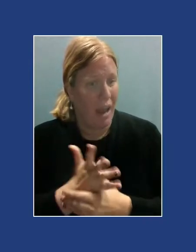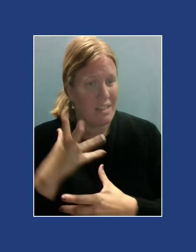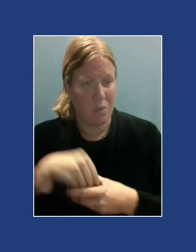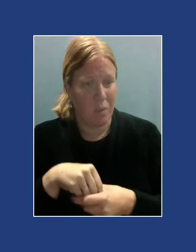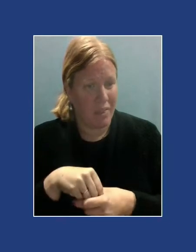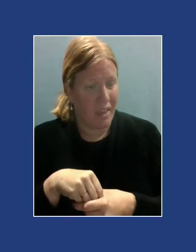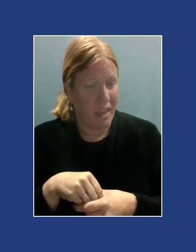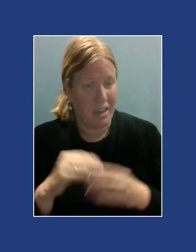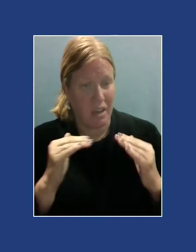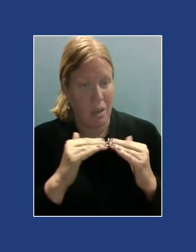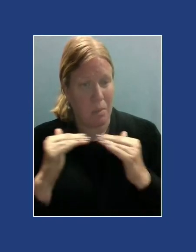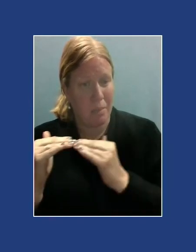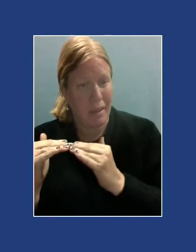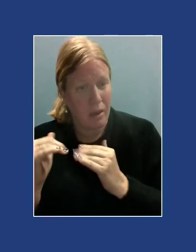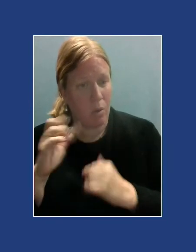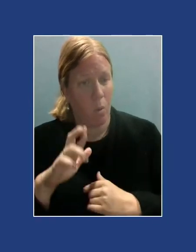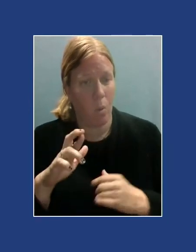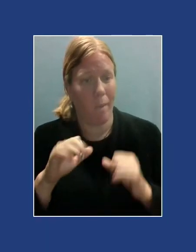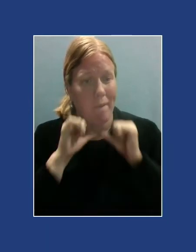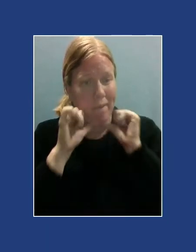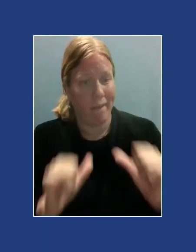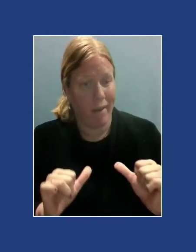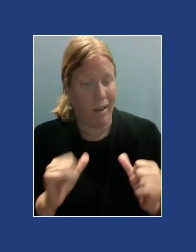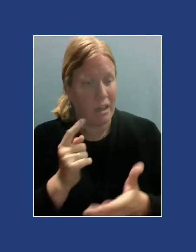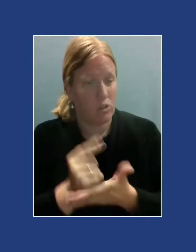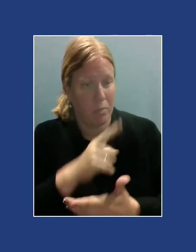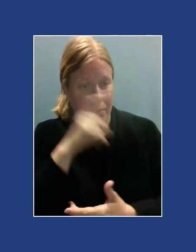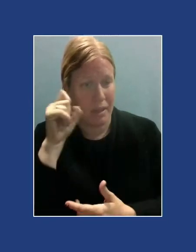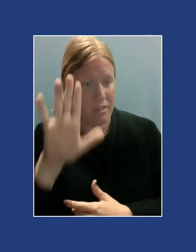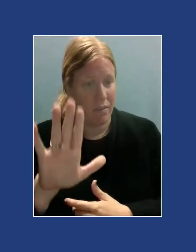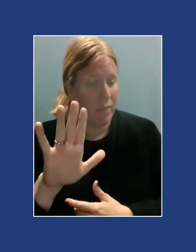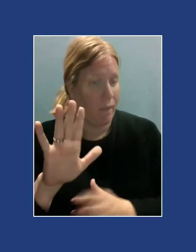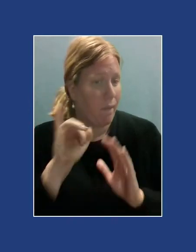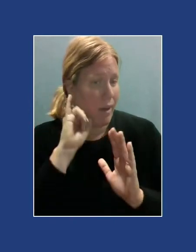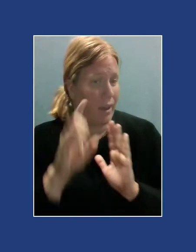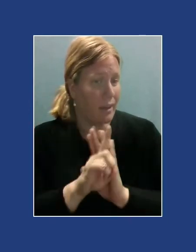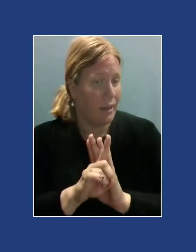healthcare contexts or denied treatment because of their gender identity or expression.